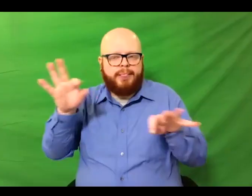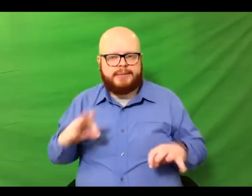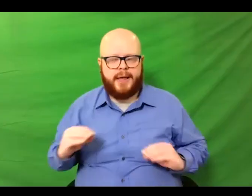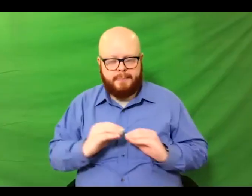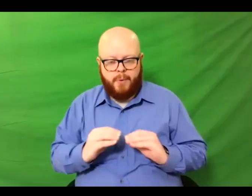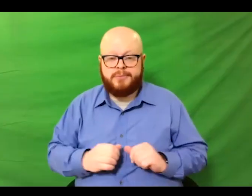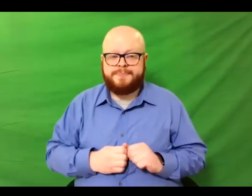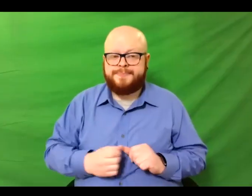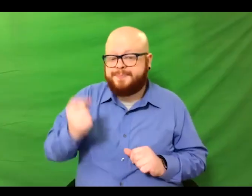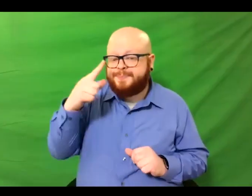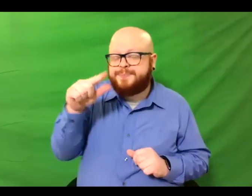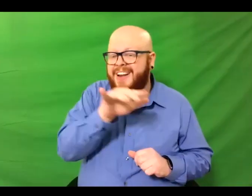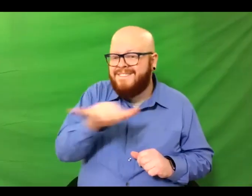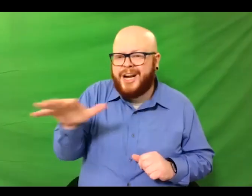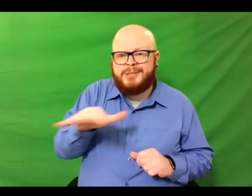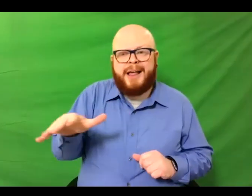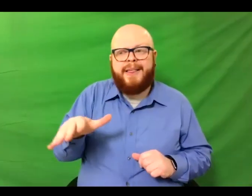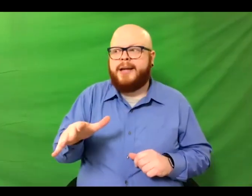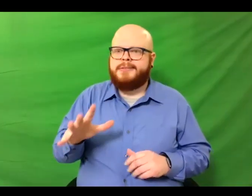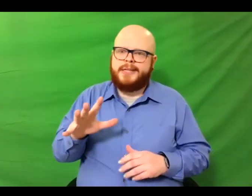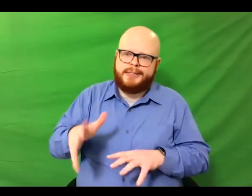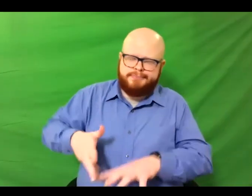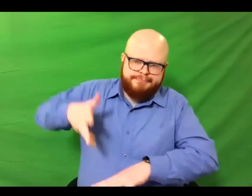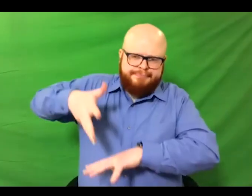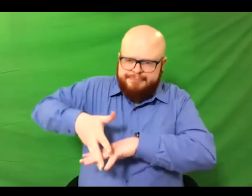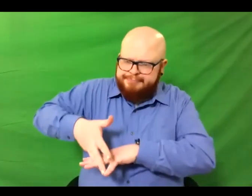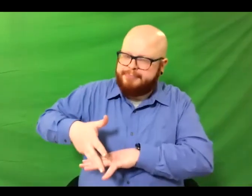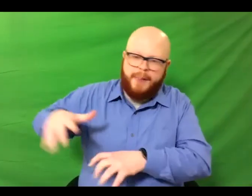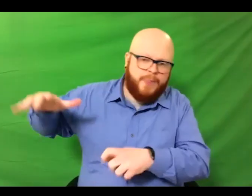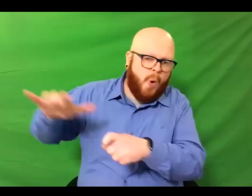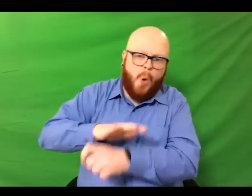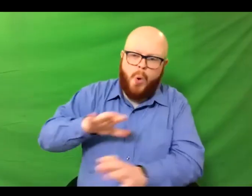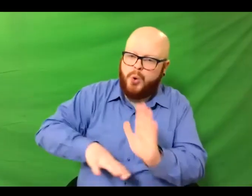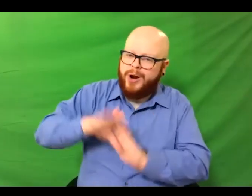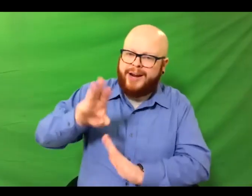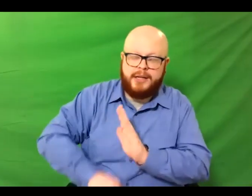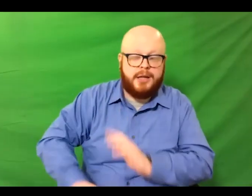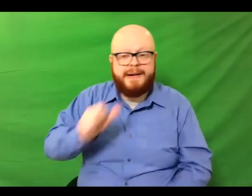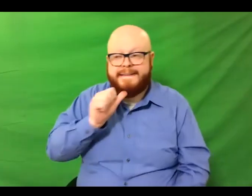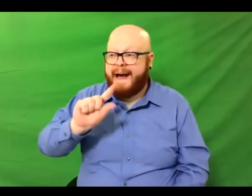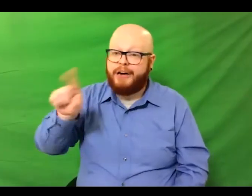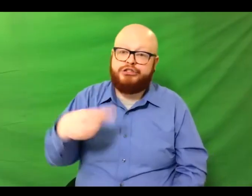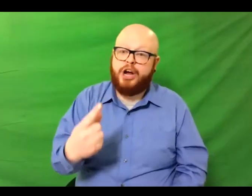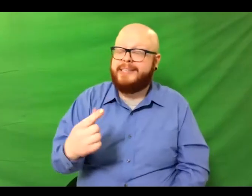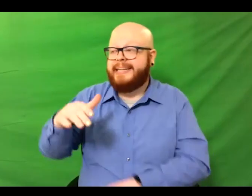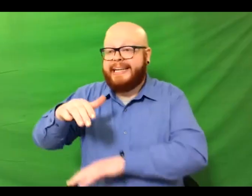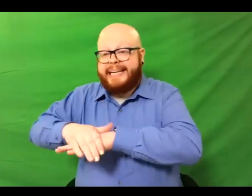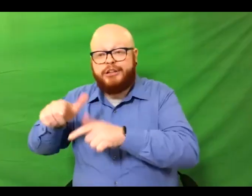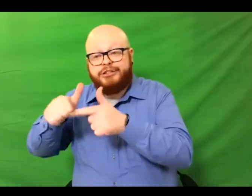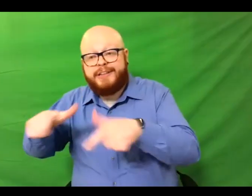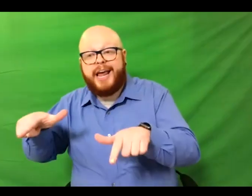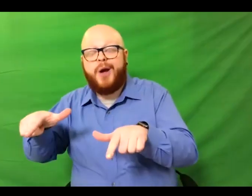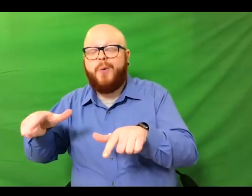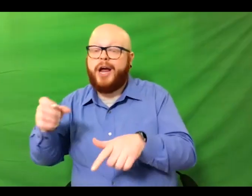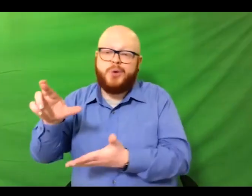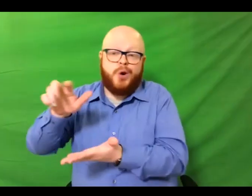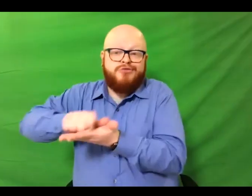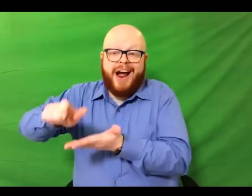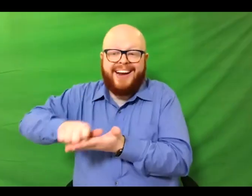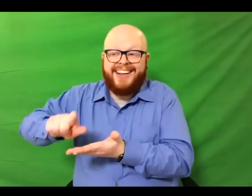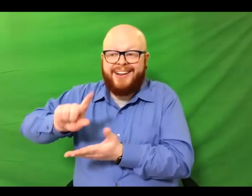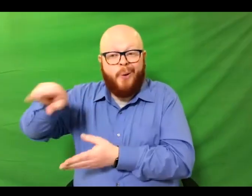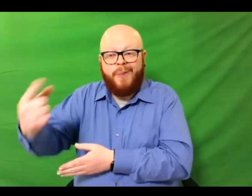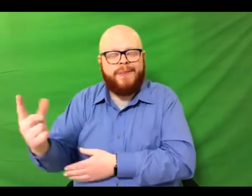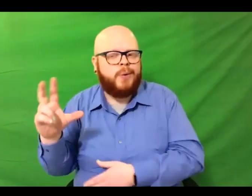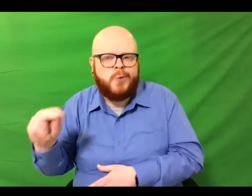Fingerspelling is also across the curriculum. It's not just during English language arts and reading and writing. I love this little graphic on the left. You